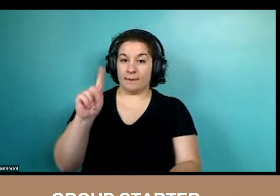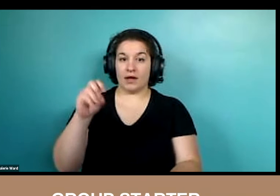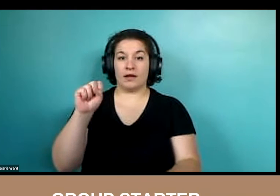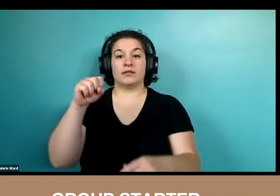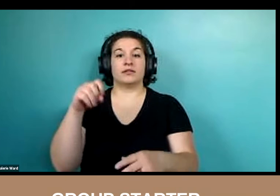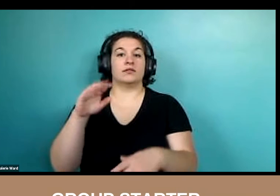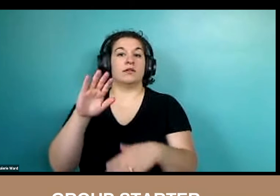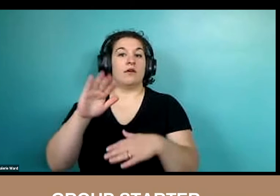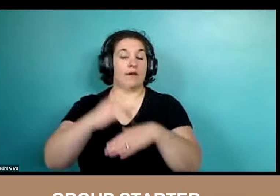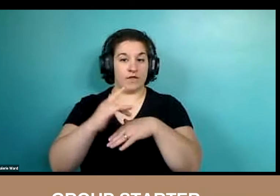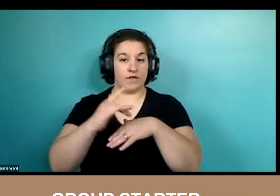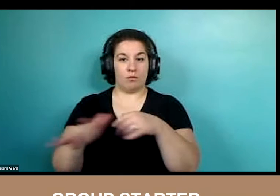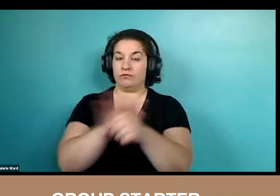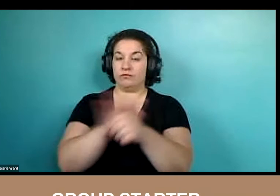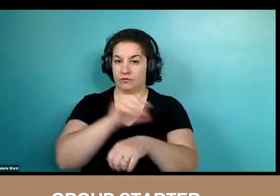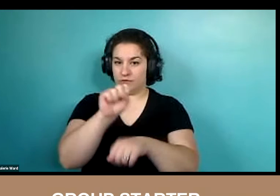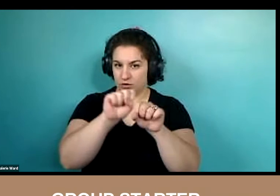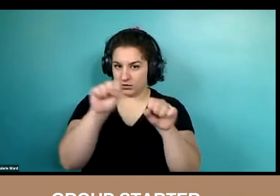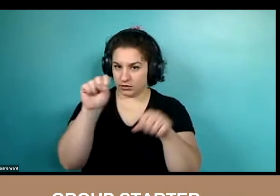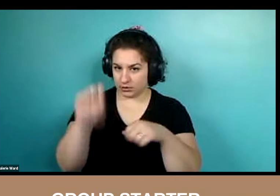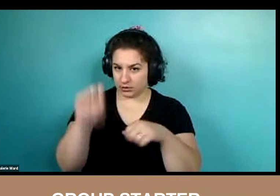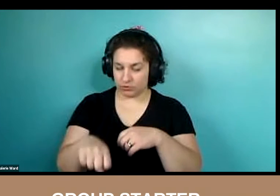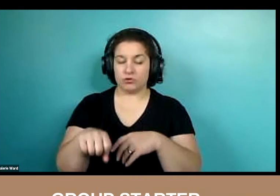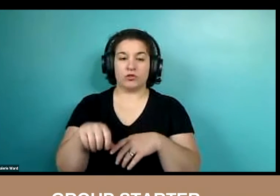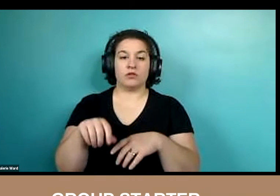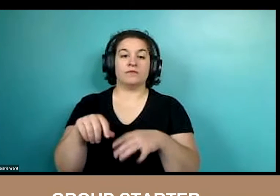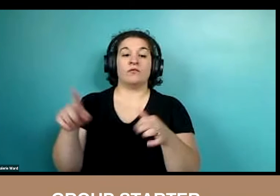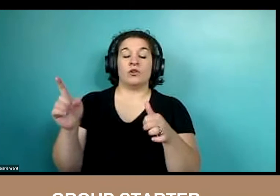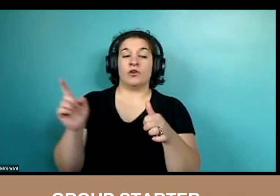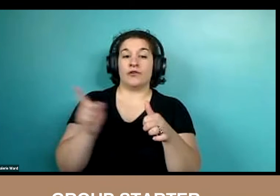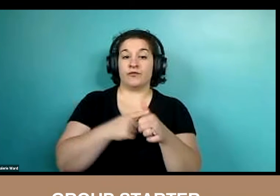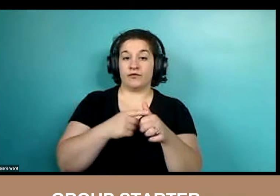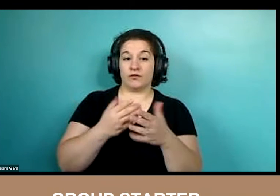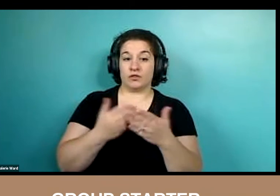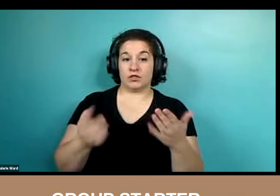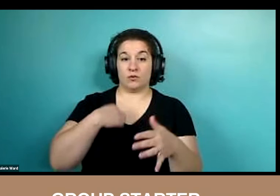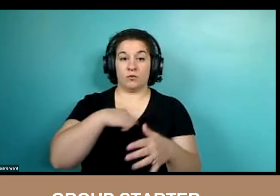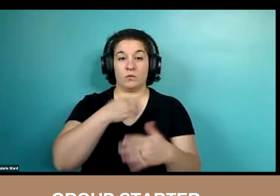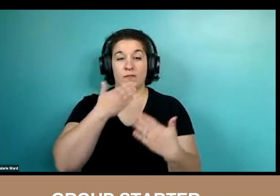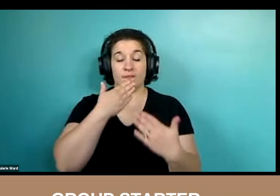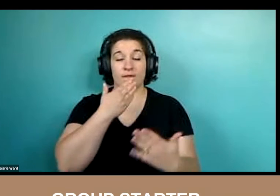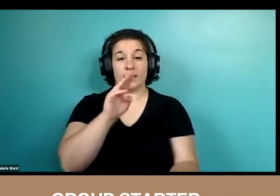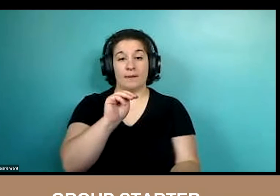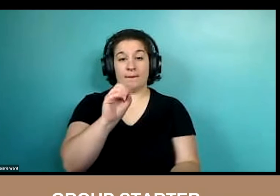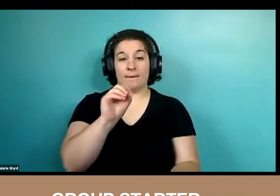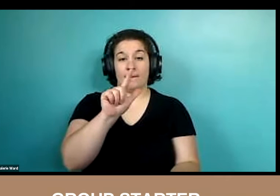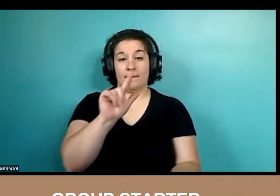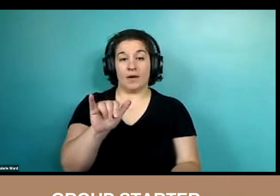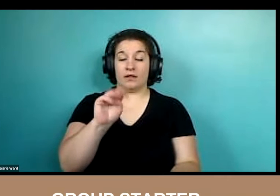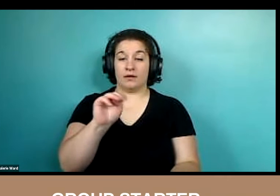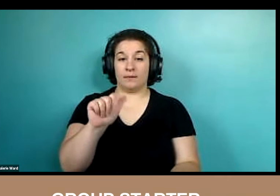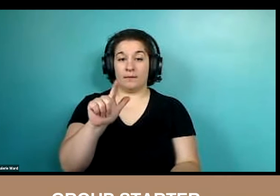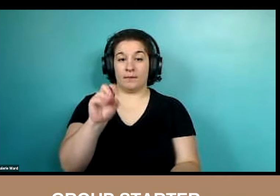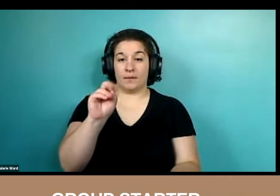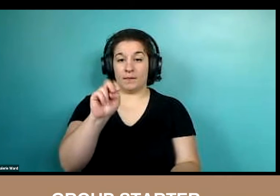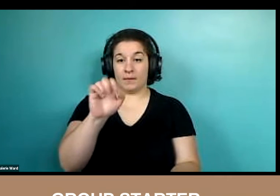various resources about the broad topic. And the first thing, and we can thank Molly Maloney, who's actually an attendee here for this, because she used to be one of our